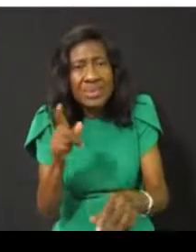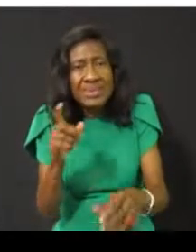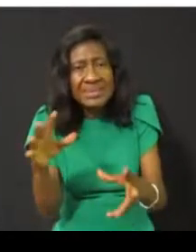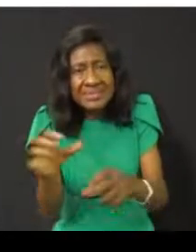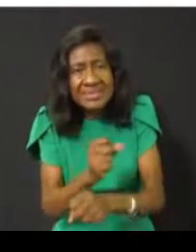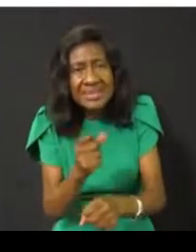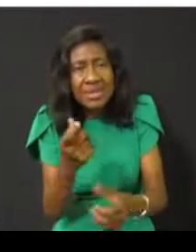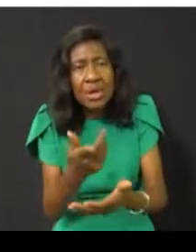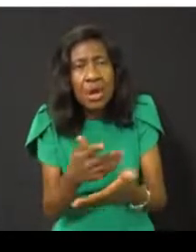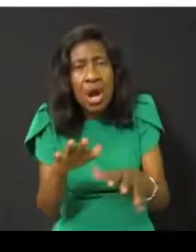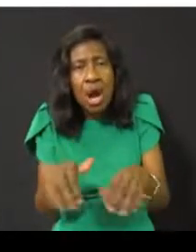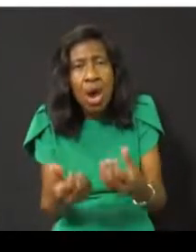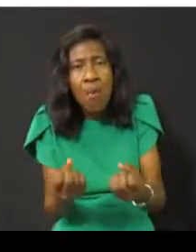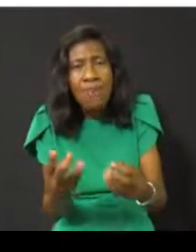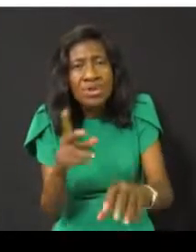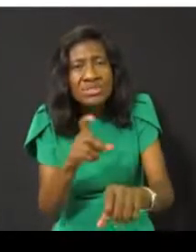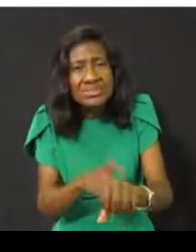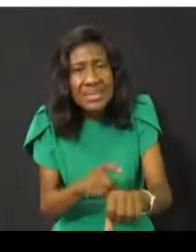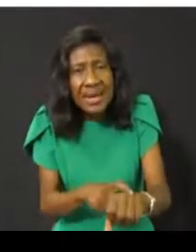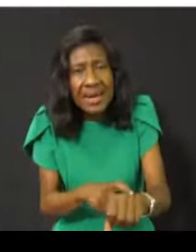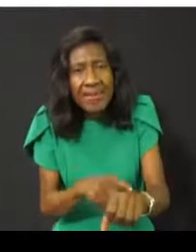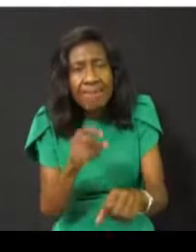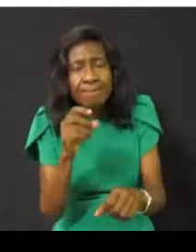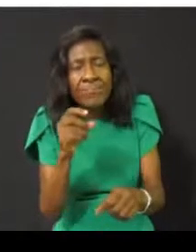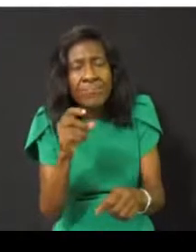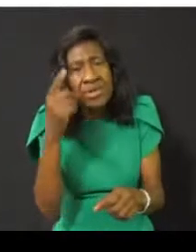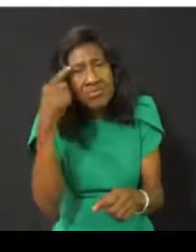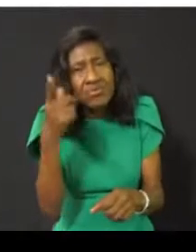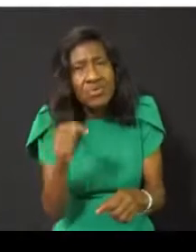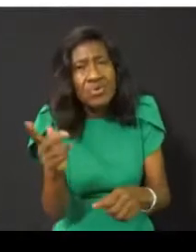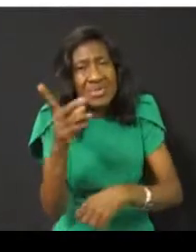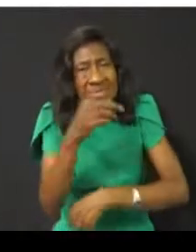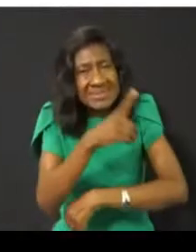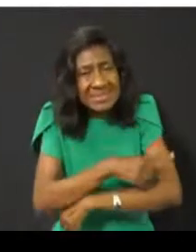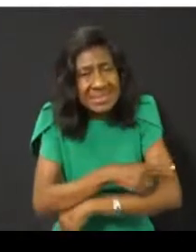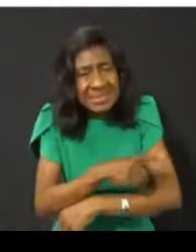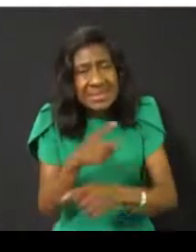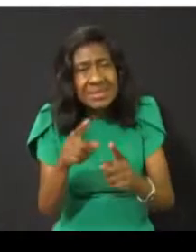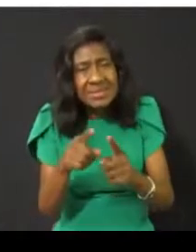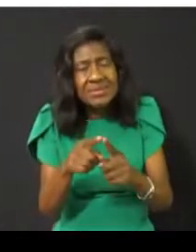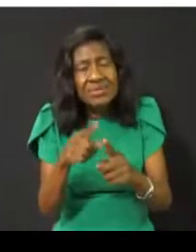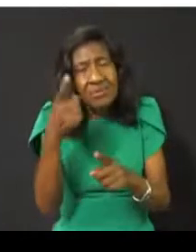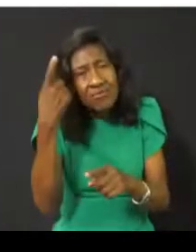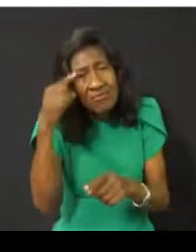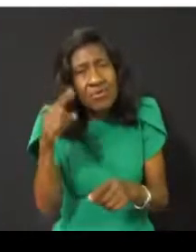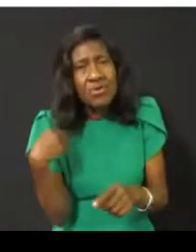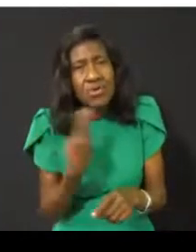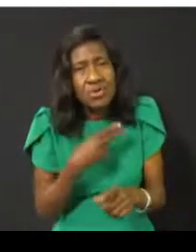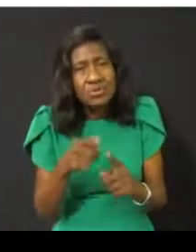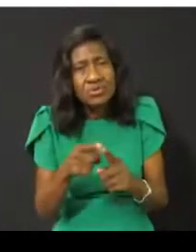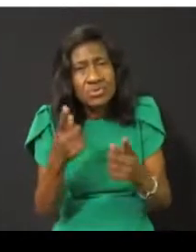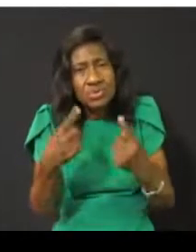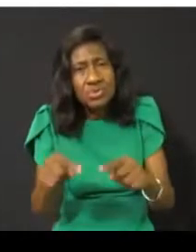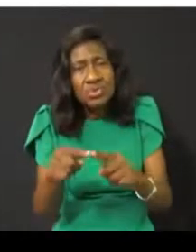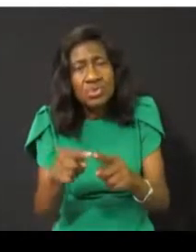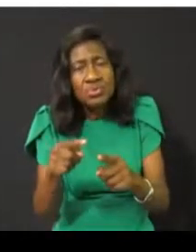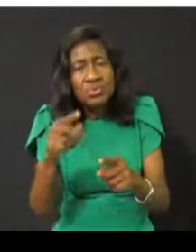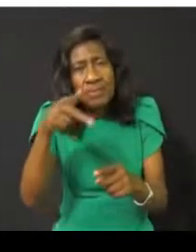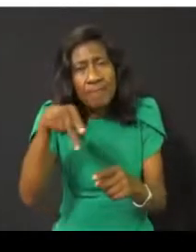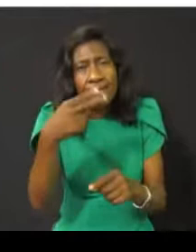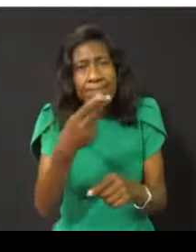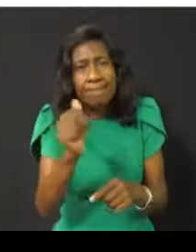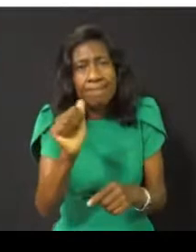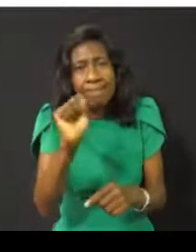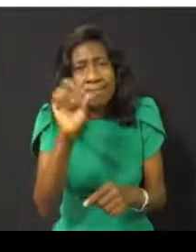in a state of readiness by the target date for transitioning to phase 4. To ensure